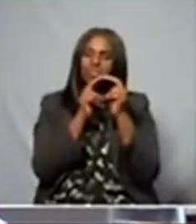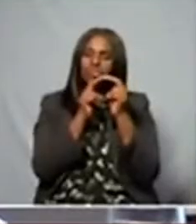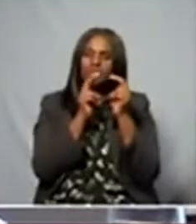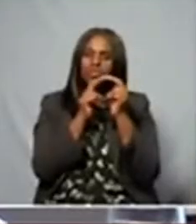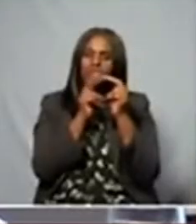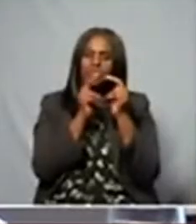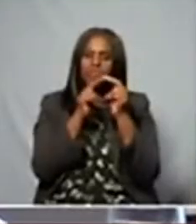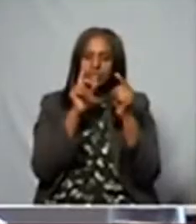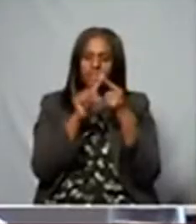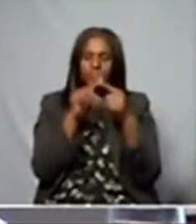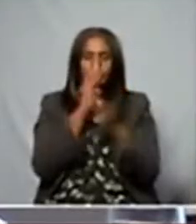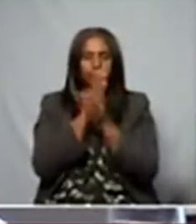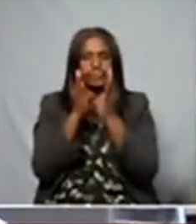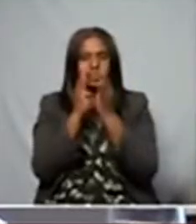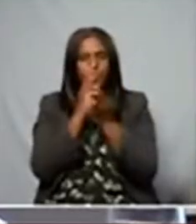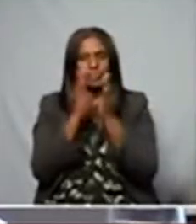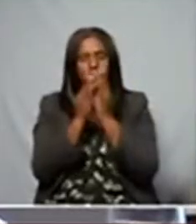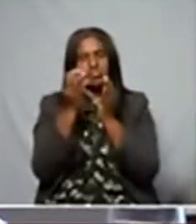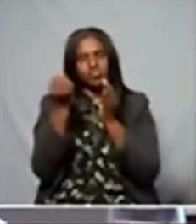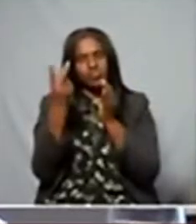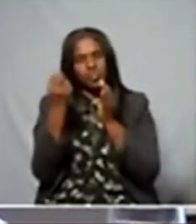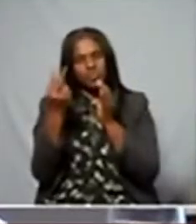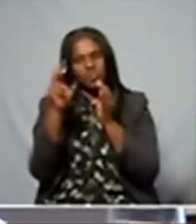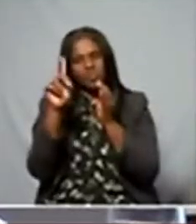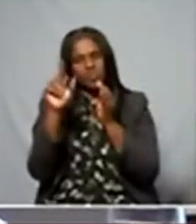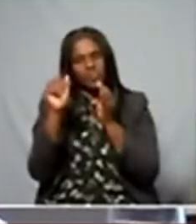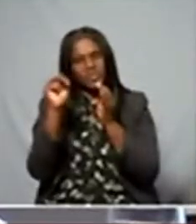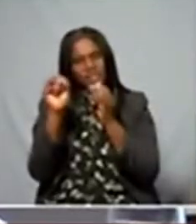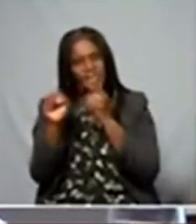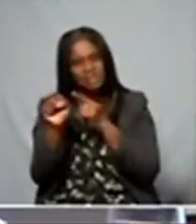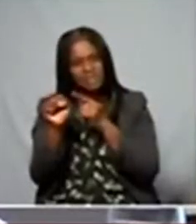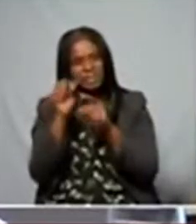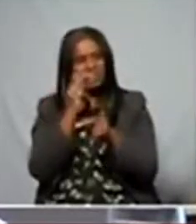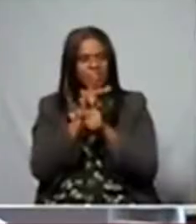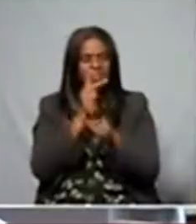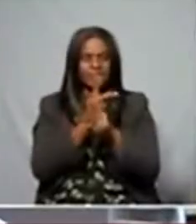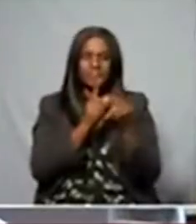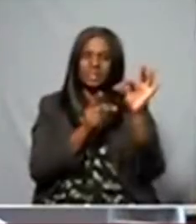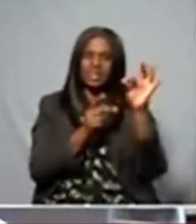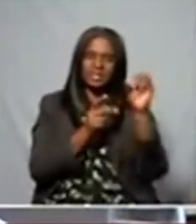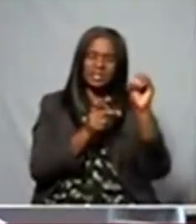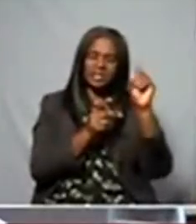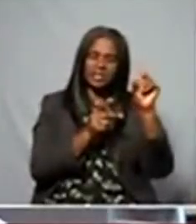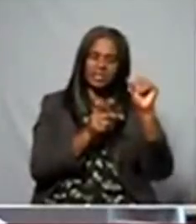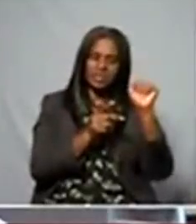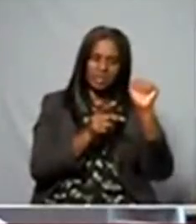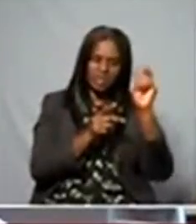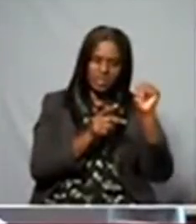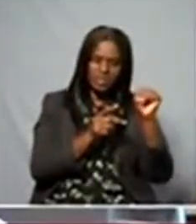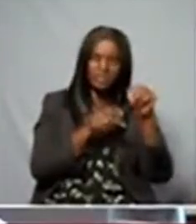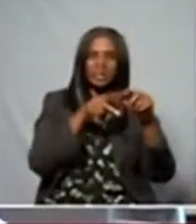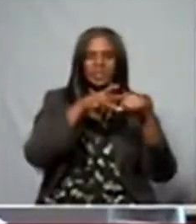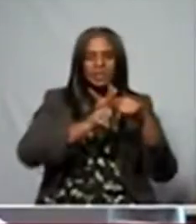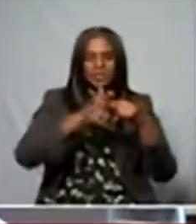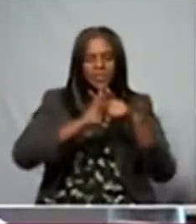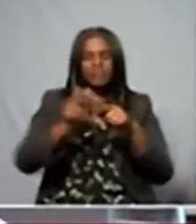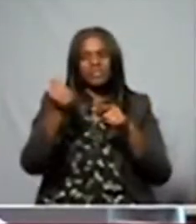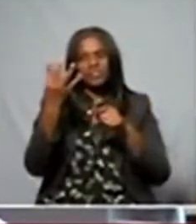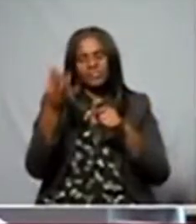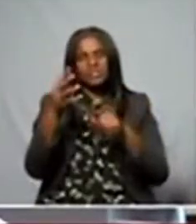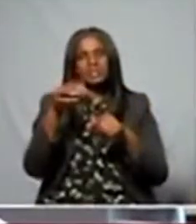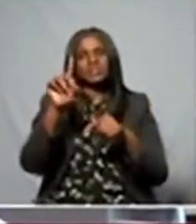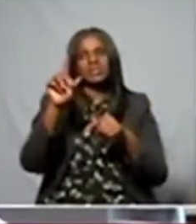to construct 12 dams, maintain 90 dams and rehabilitate 14